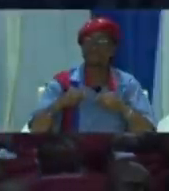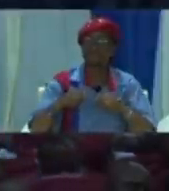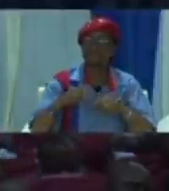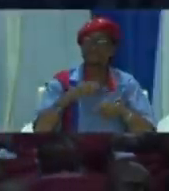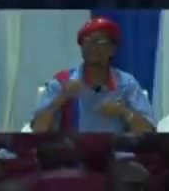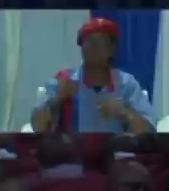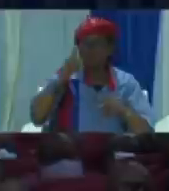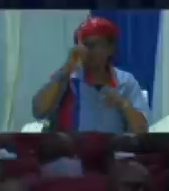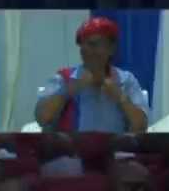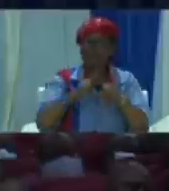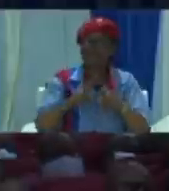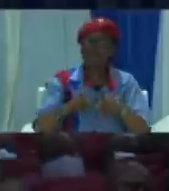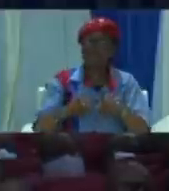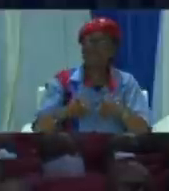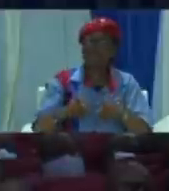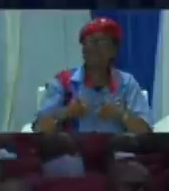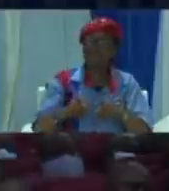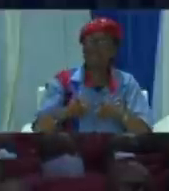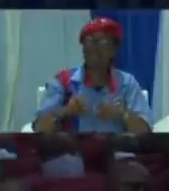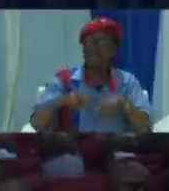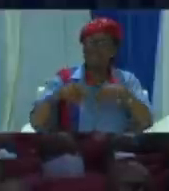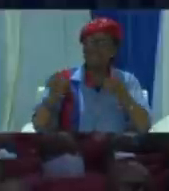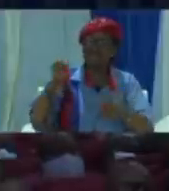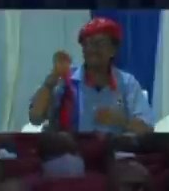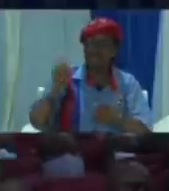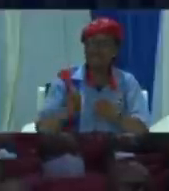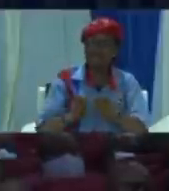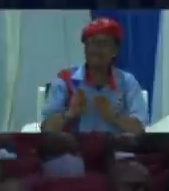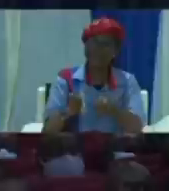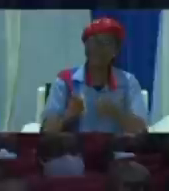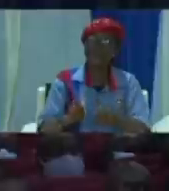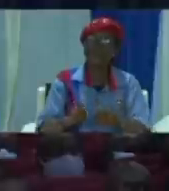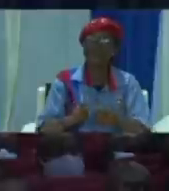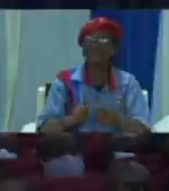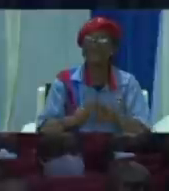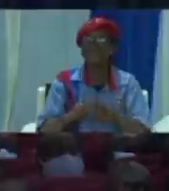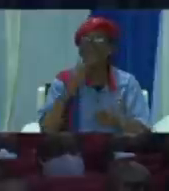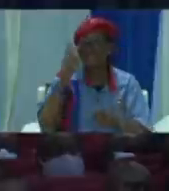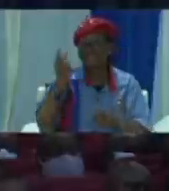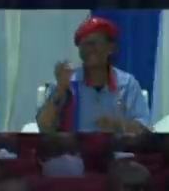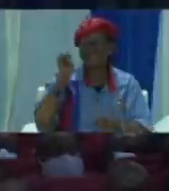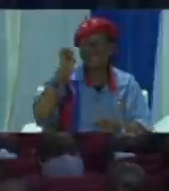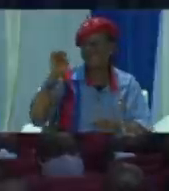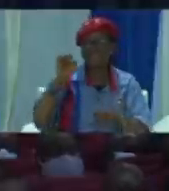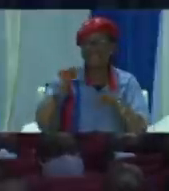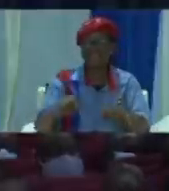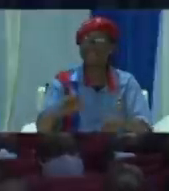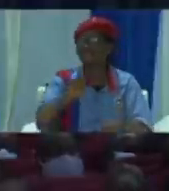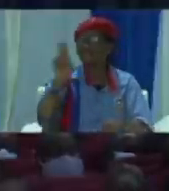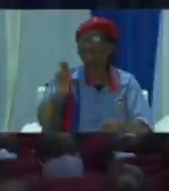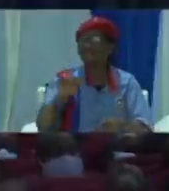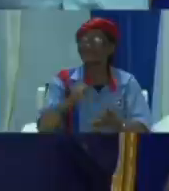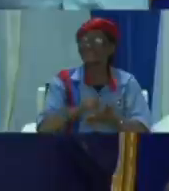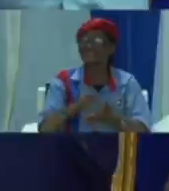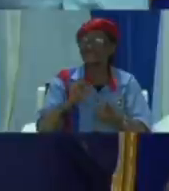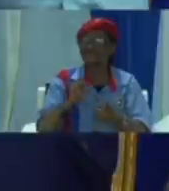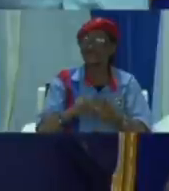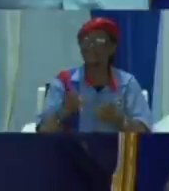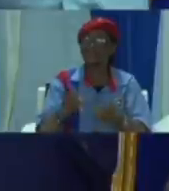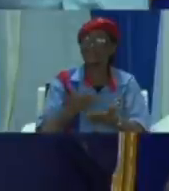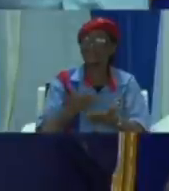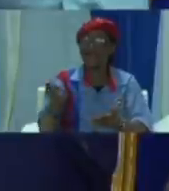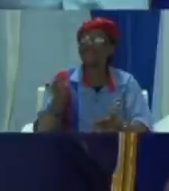brother gave him presents to see if he could use that to buy favor, he said to